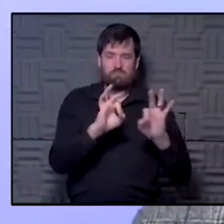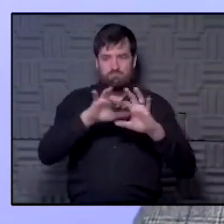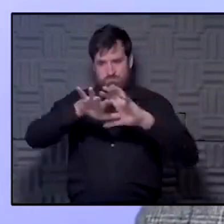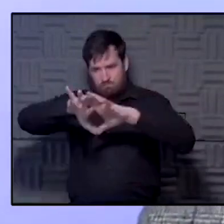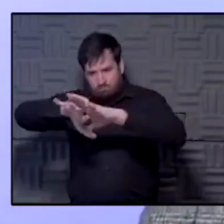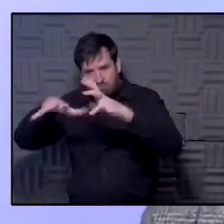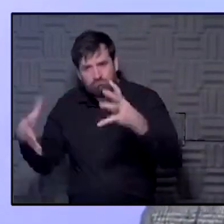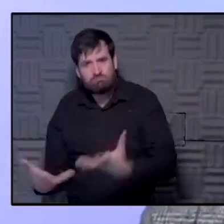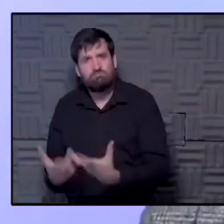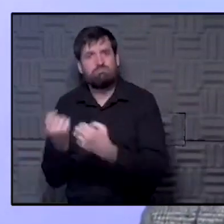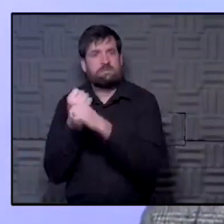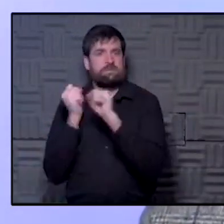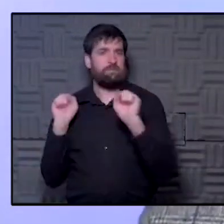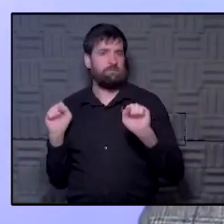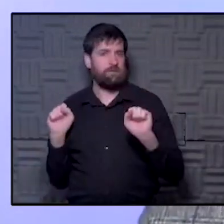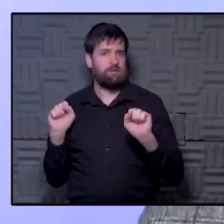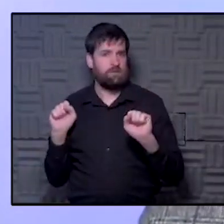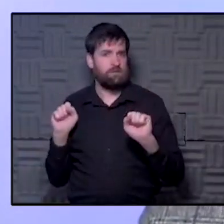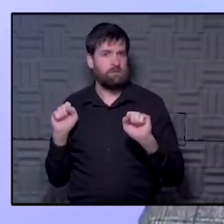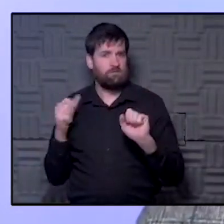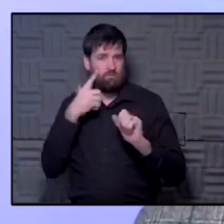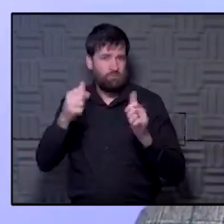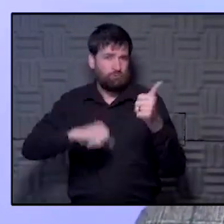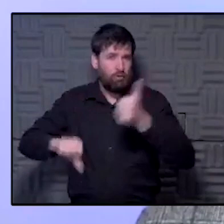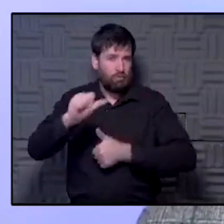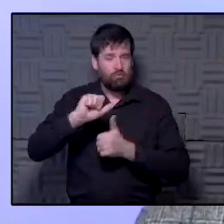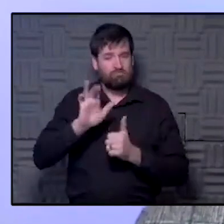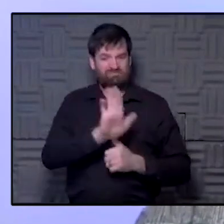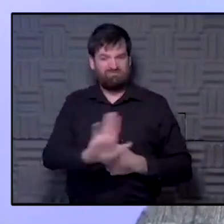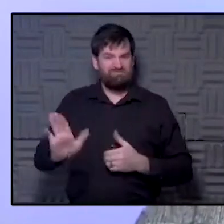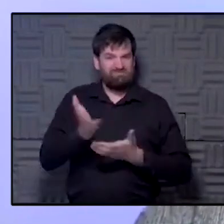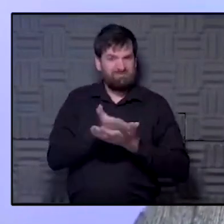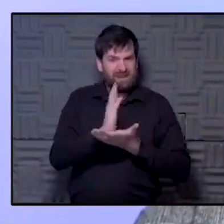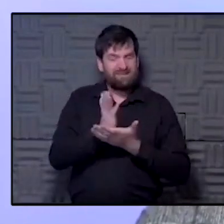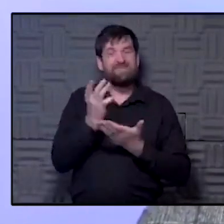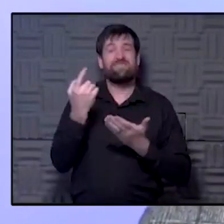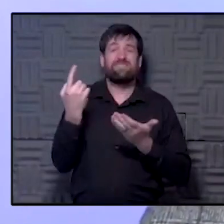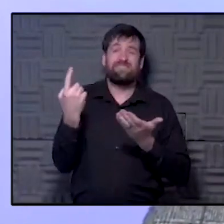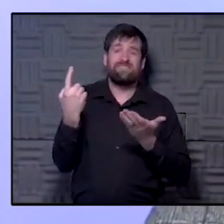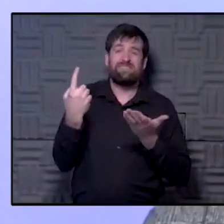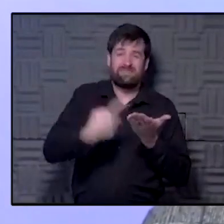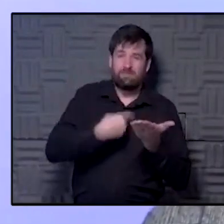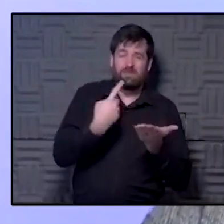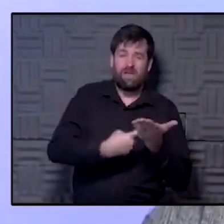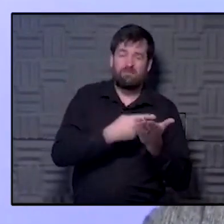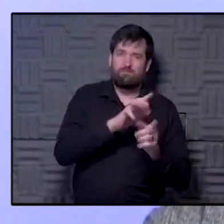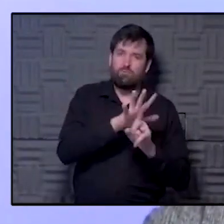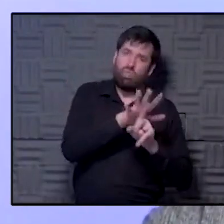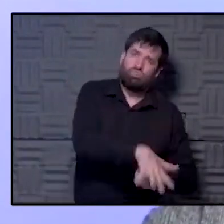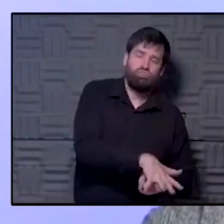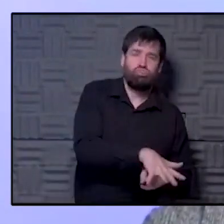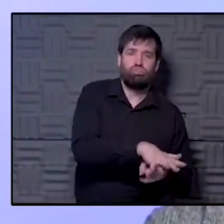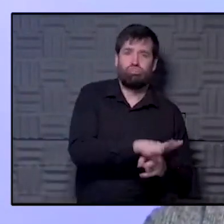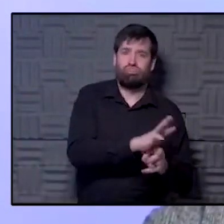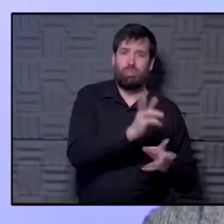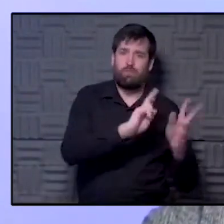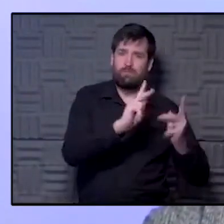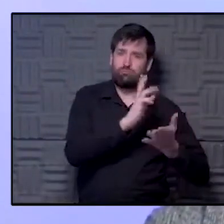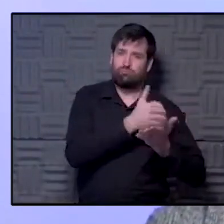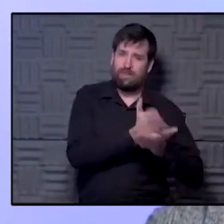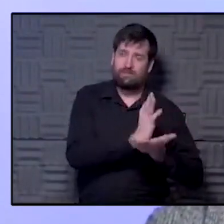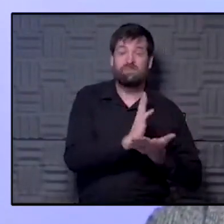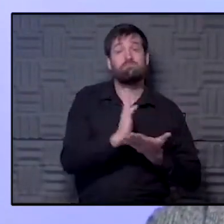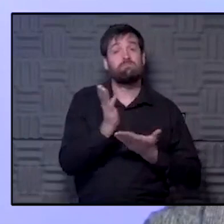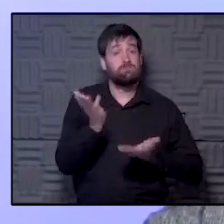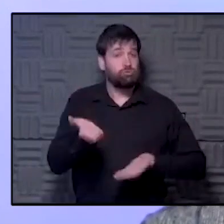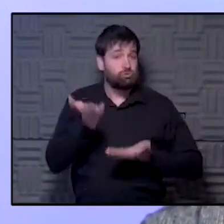collective, safety with each other, and people's rights sometimes get trampled on. And there's been there's been